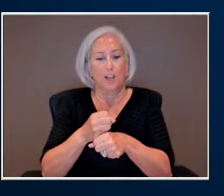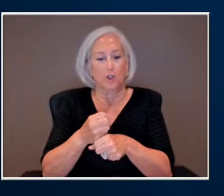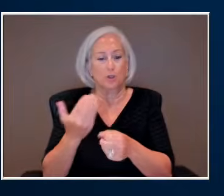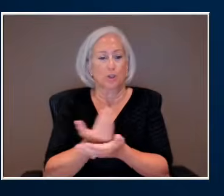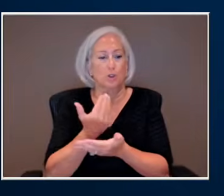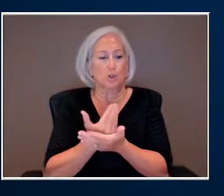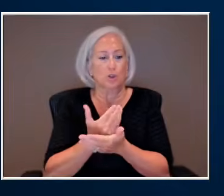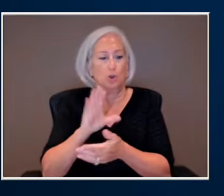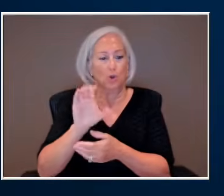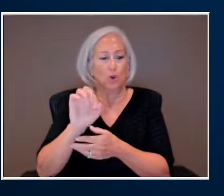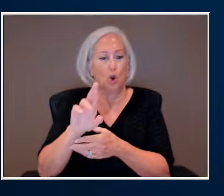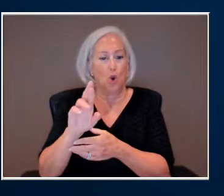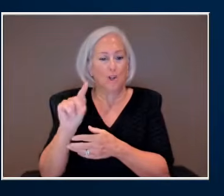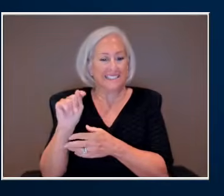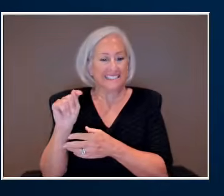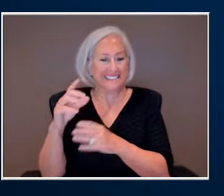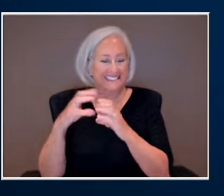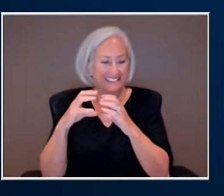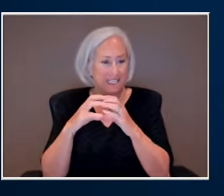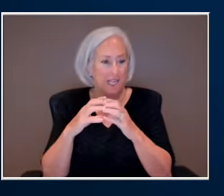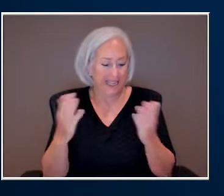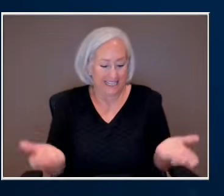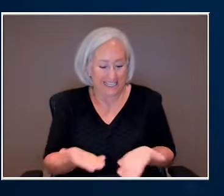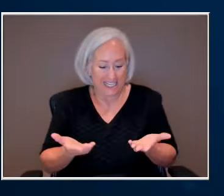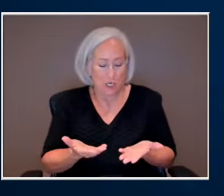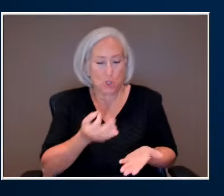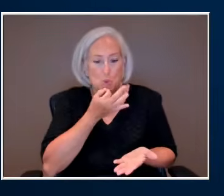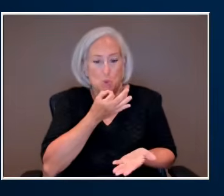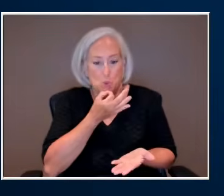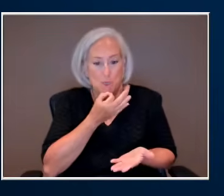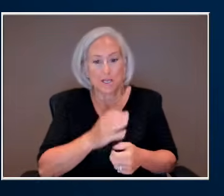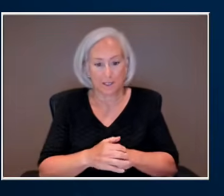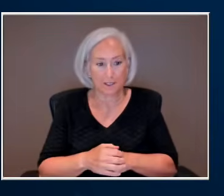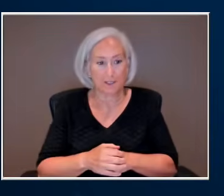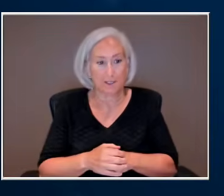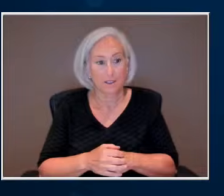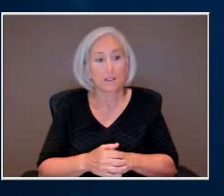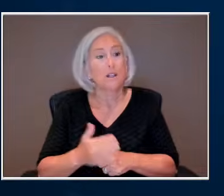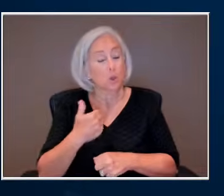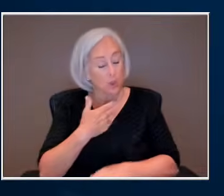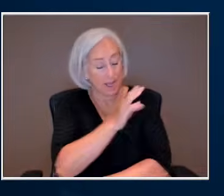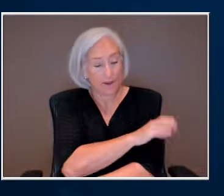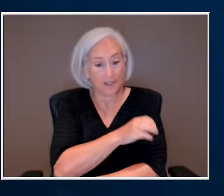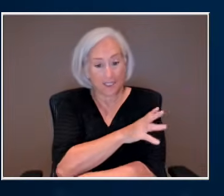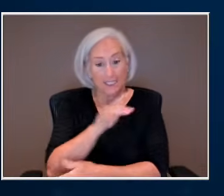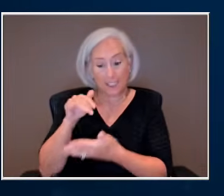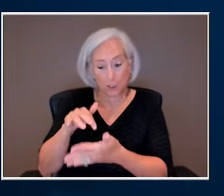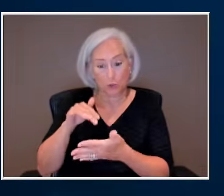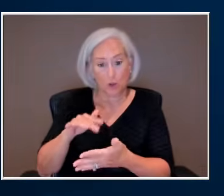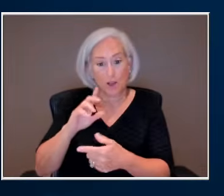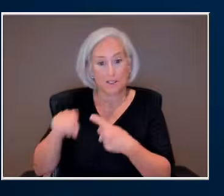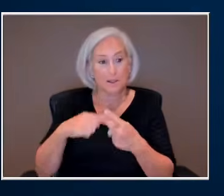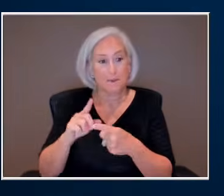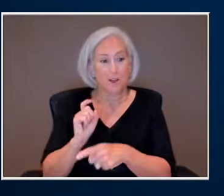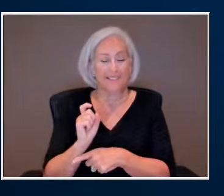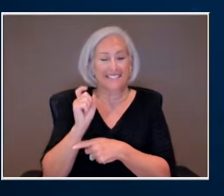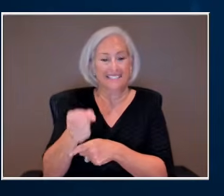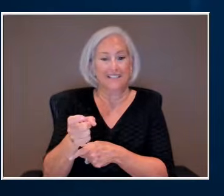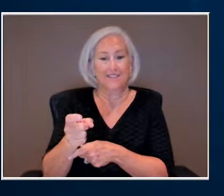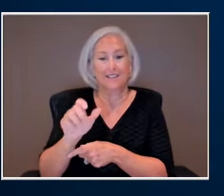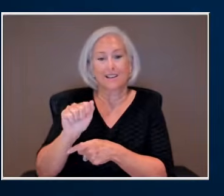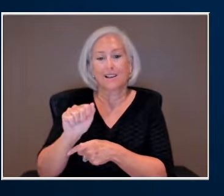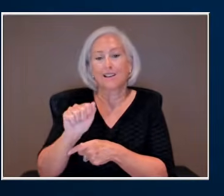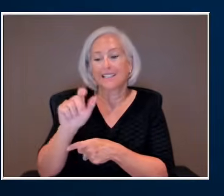cell manufacturer quickly. Not to forget about there's clinical trials about giving allo CAR T cell, which is T cells